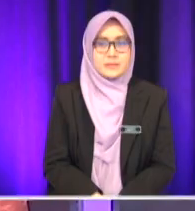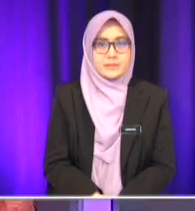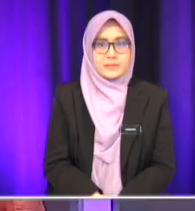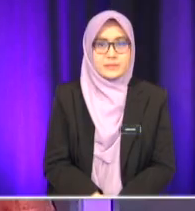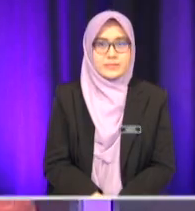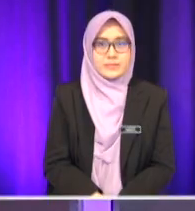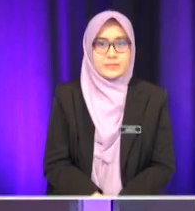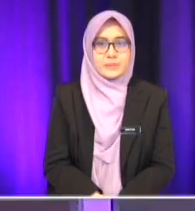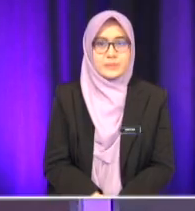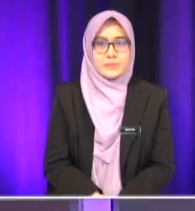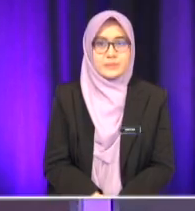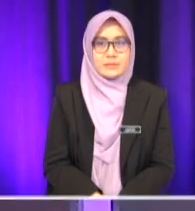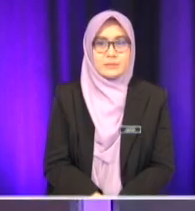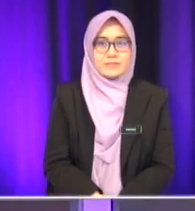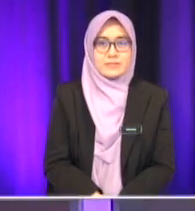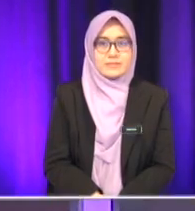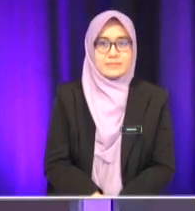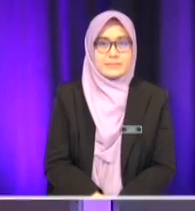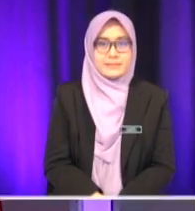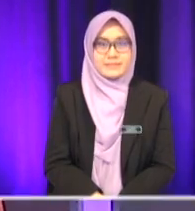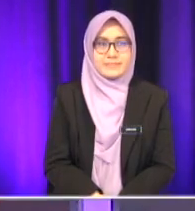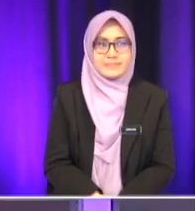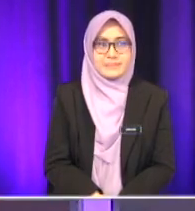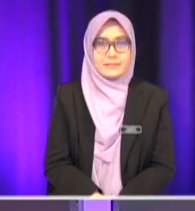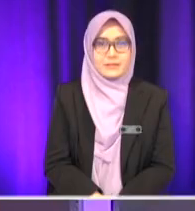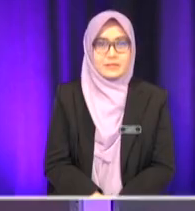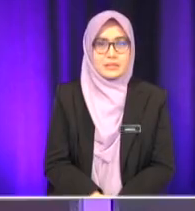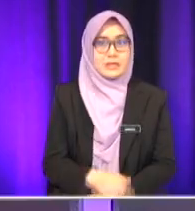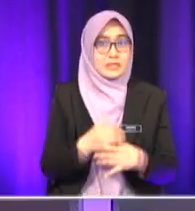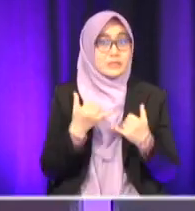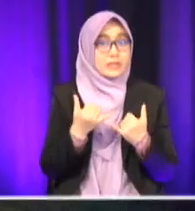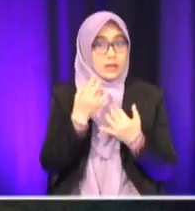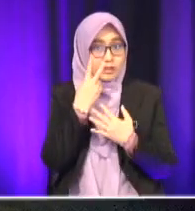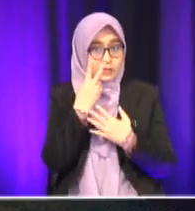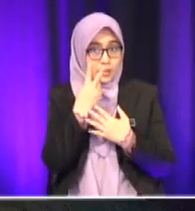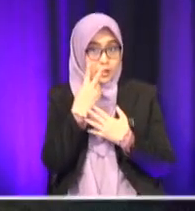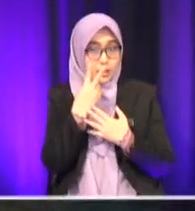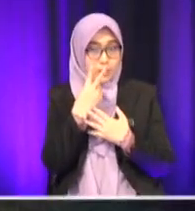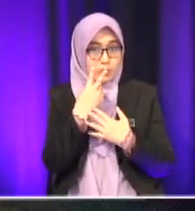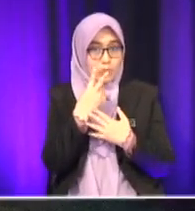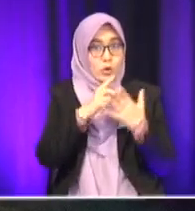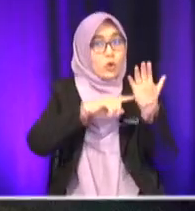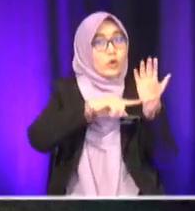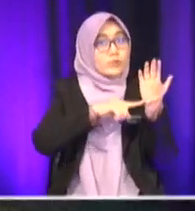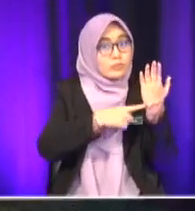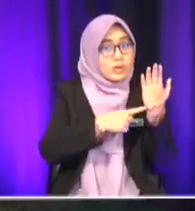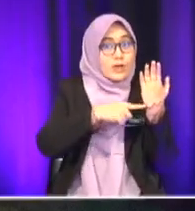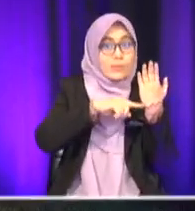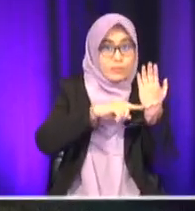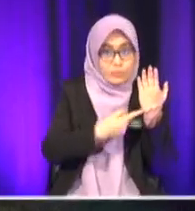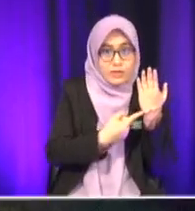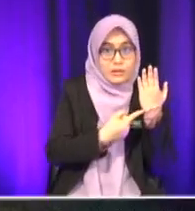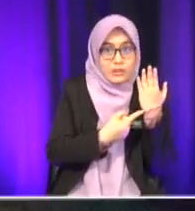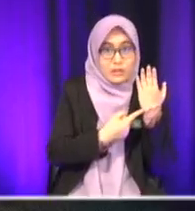her work at animal shelter? At the beginning, not At the beginning, not really, because after